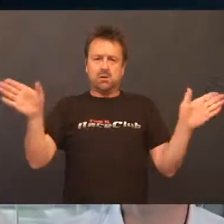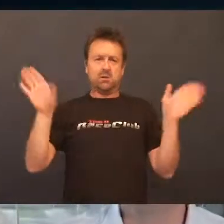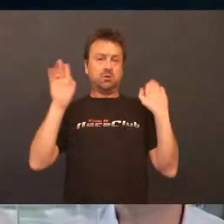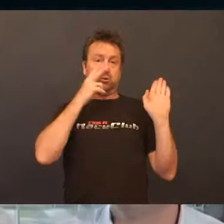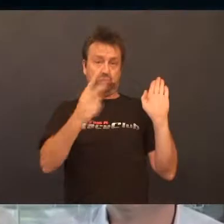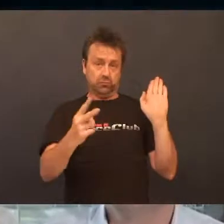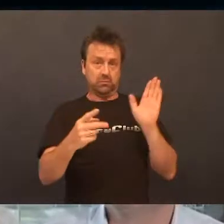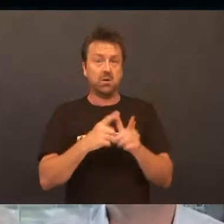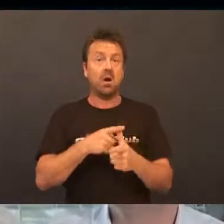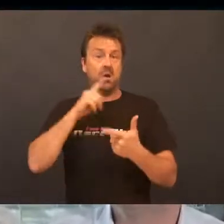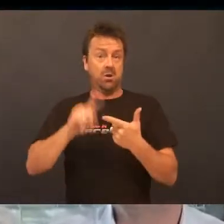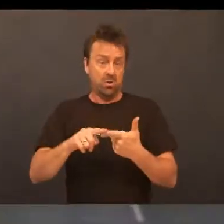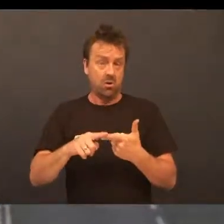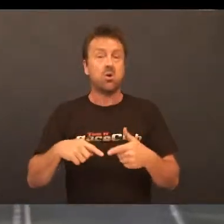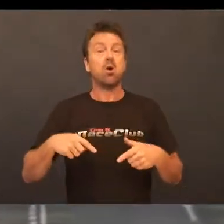he can see better.